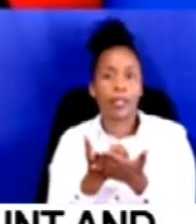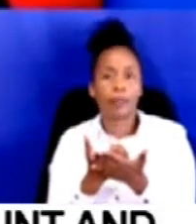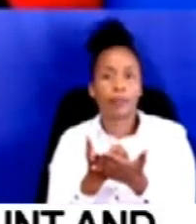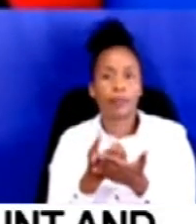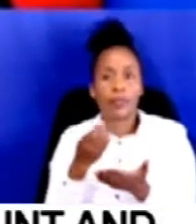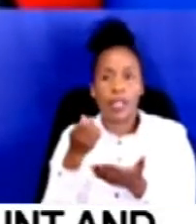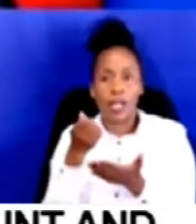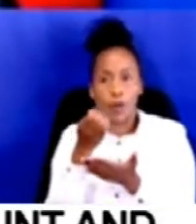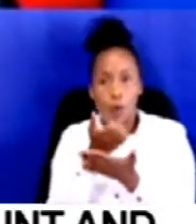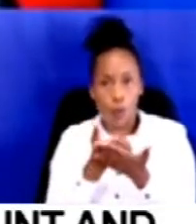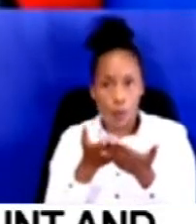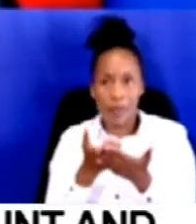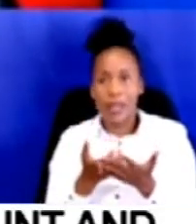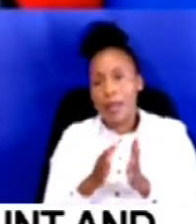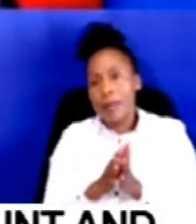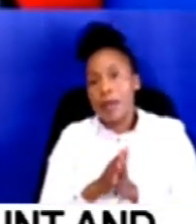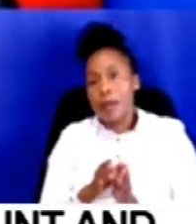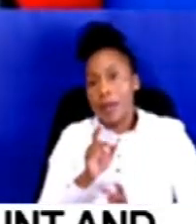we're supposed to spend what we have.